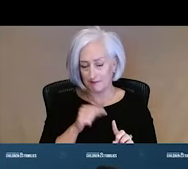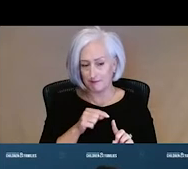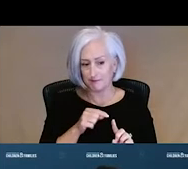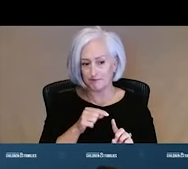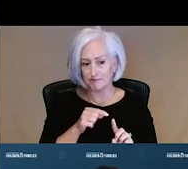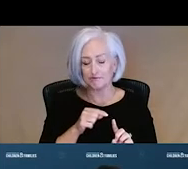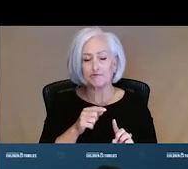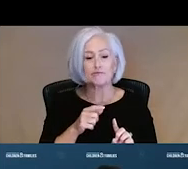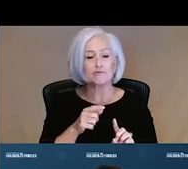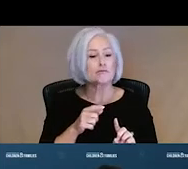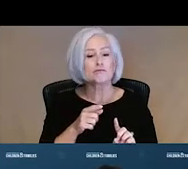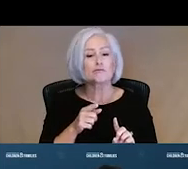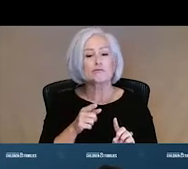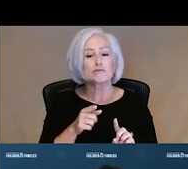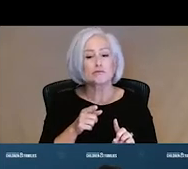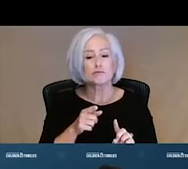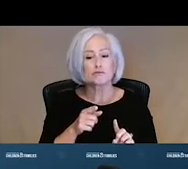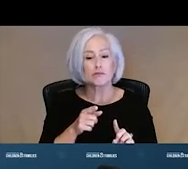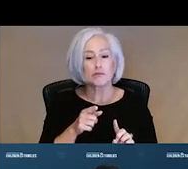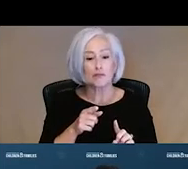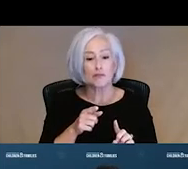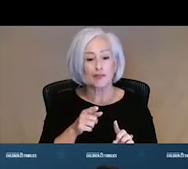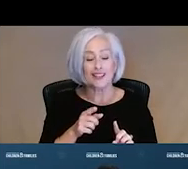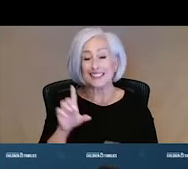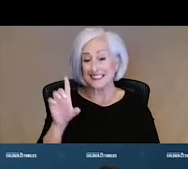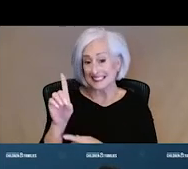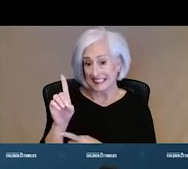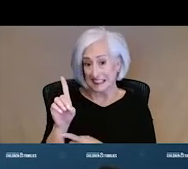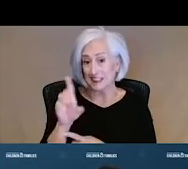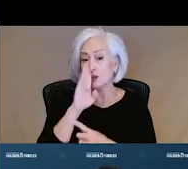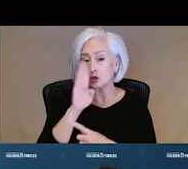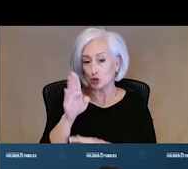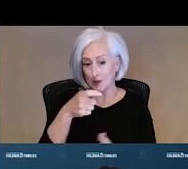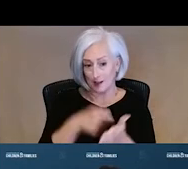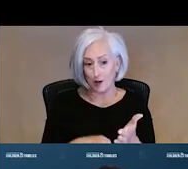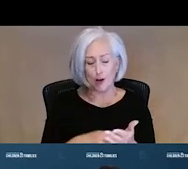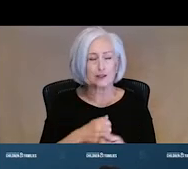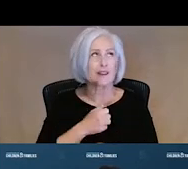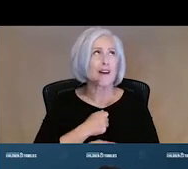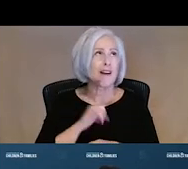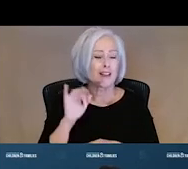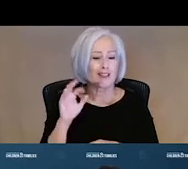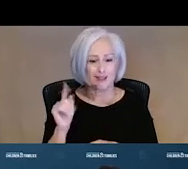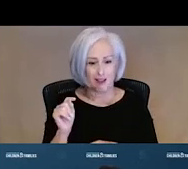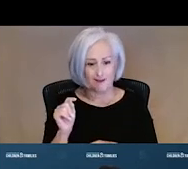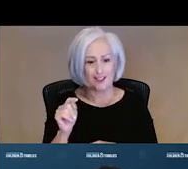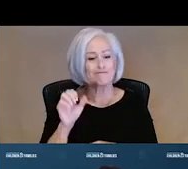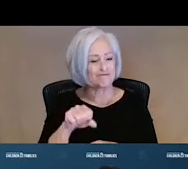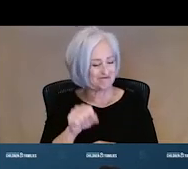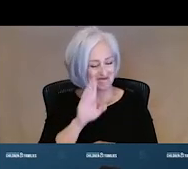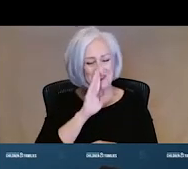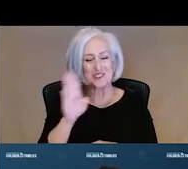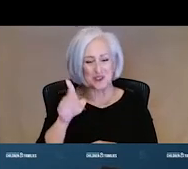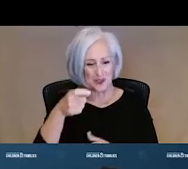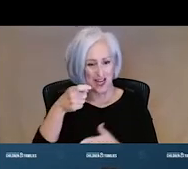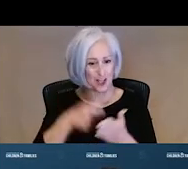I'm saying D again for direct cost. I love it. This is a direct cost, yes. The